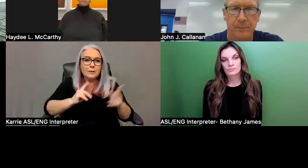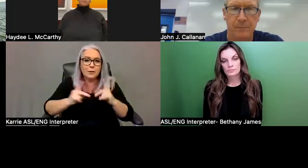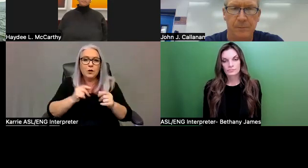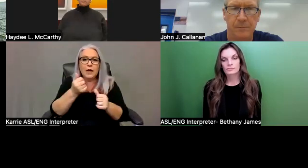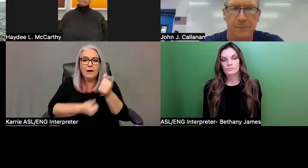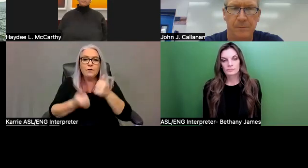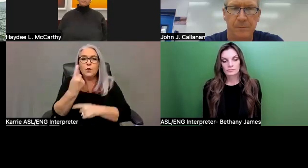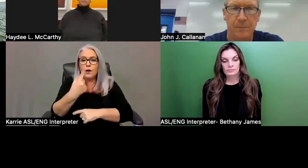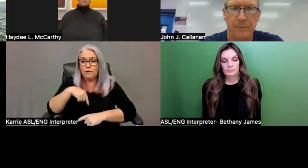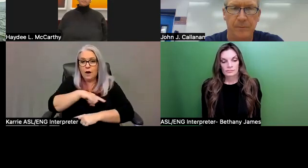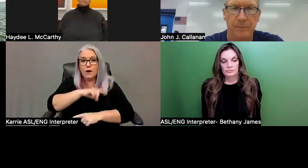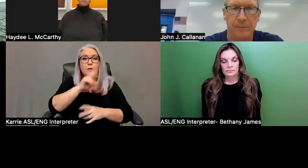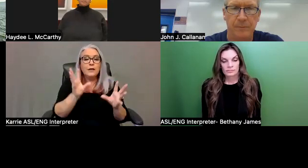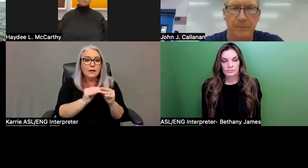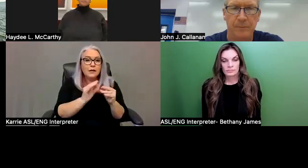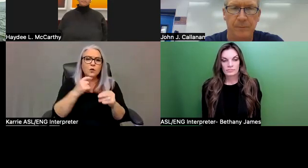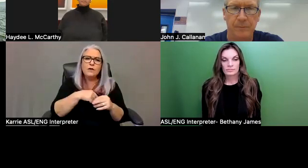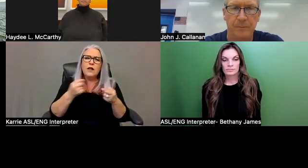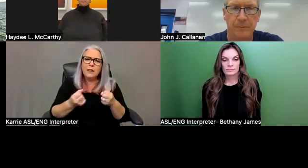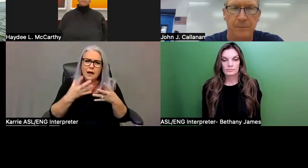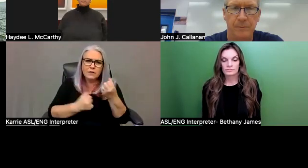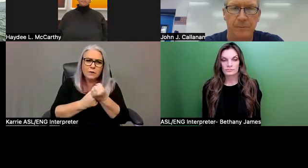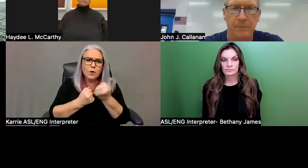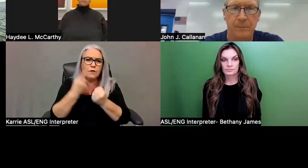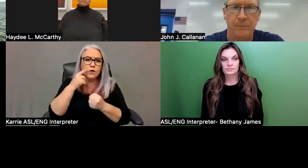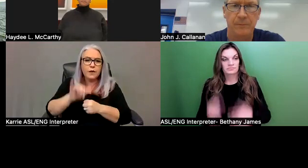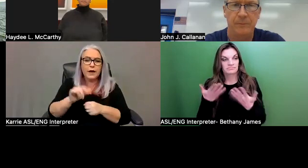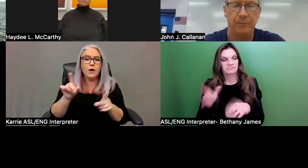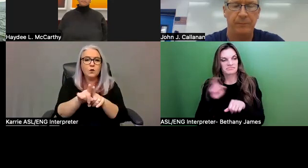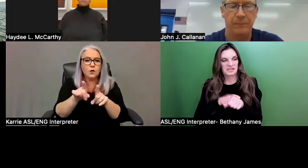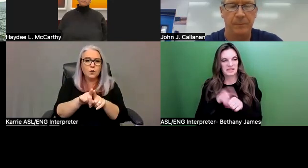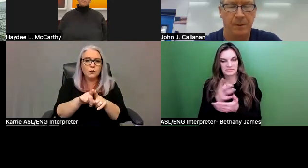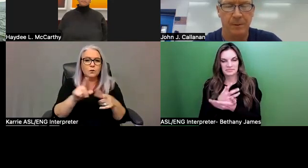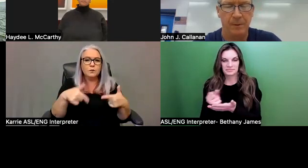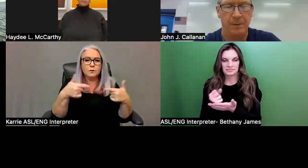an immense amount of support for that too. An immense. That is time.